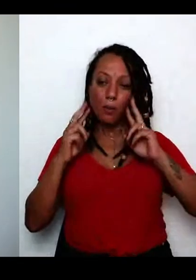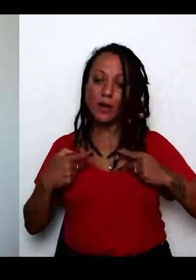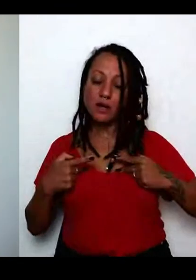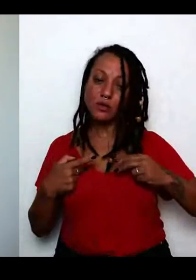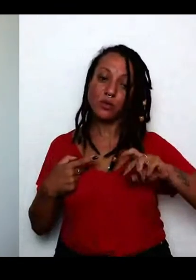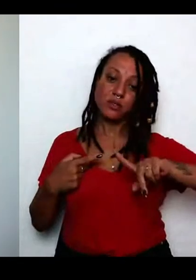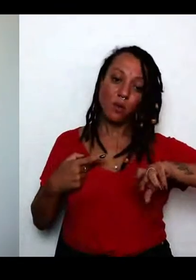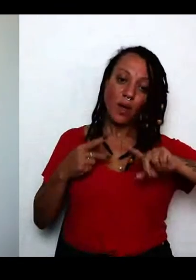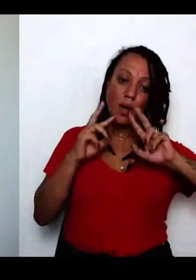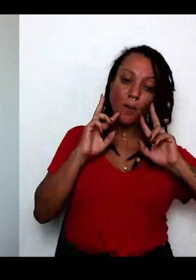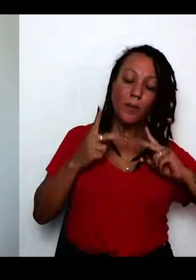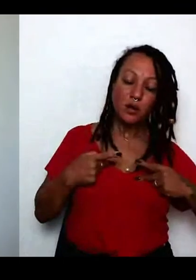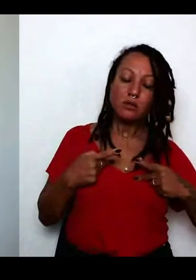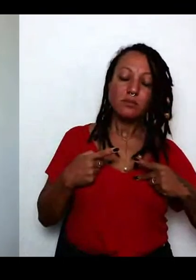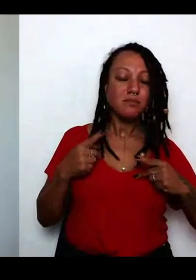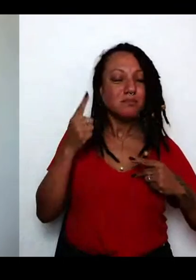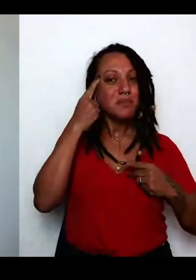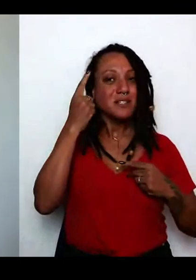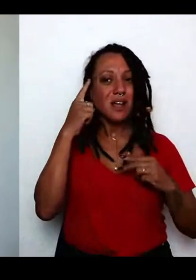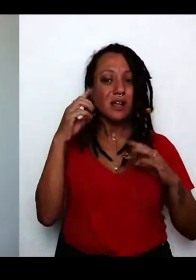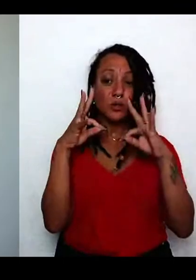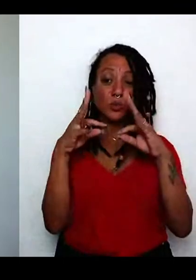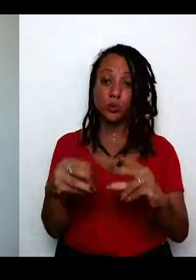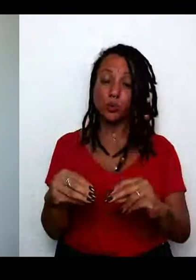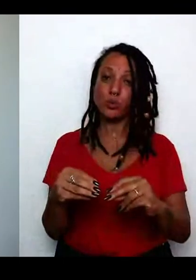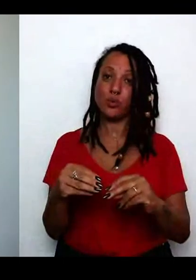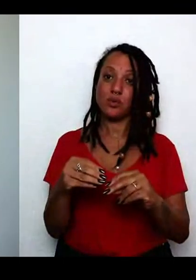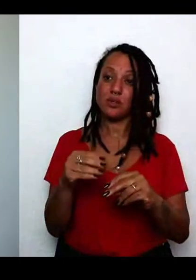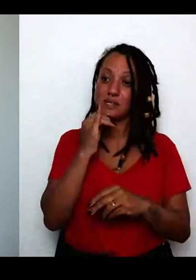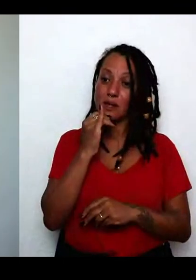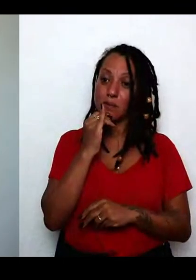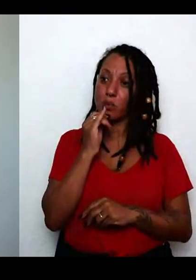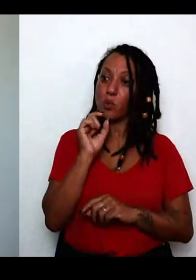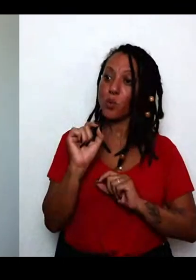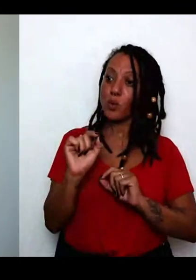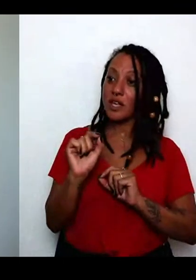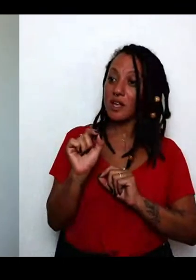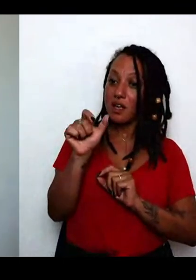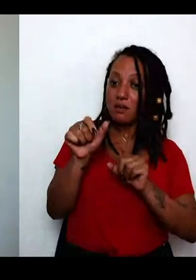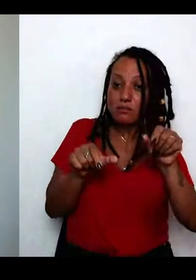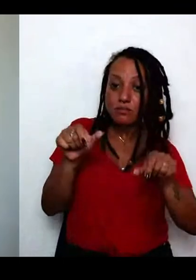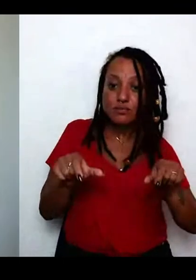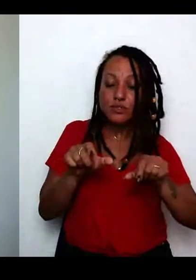differences between humans and and you know or who has had access to